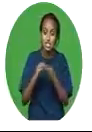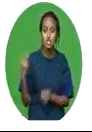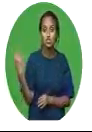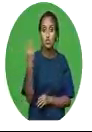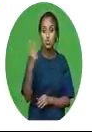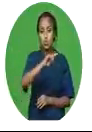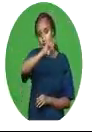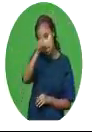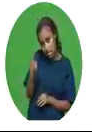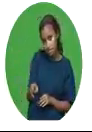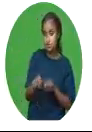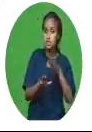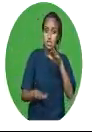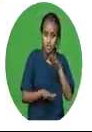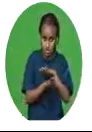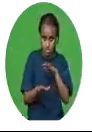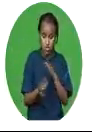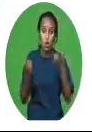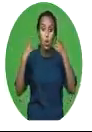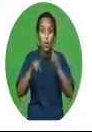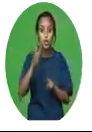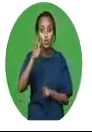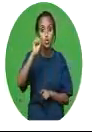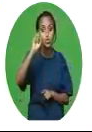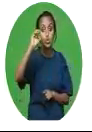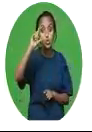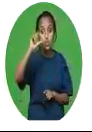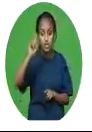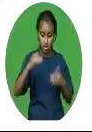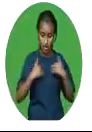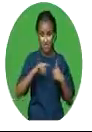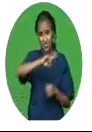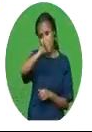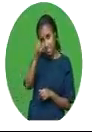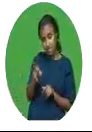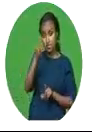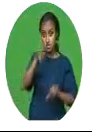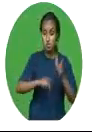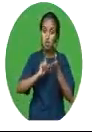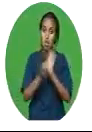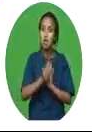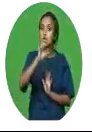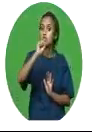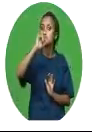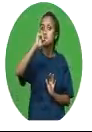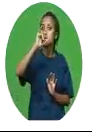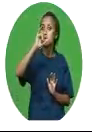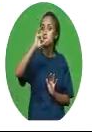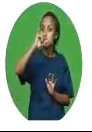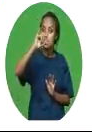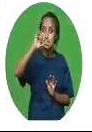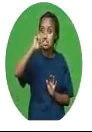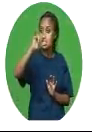two curved surfaces. When two solids having curved surface like cylinder and cone intersect each